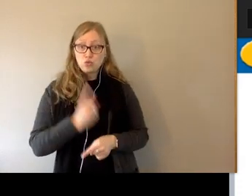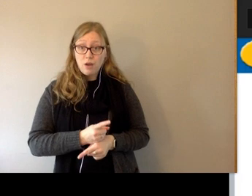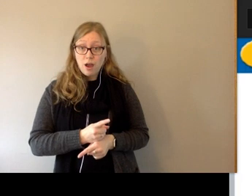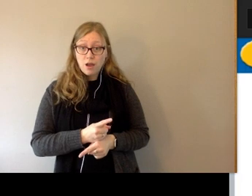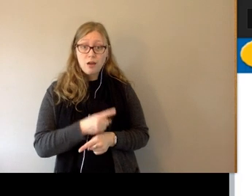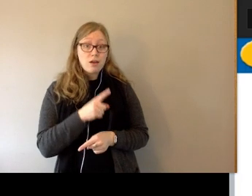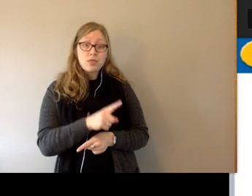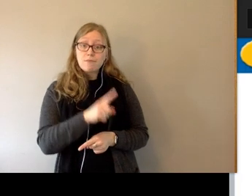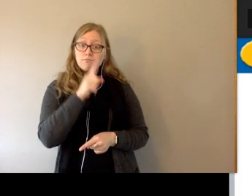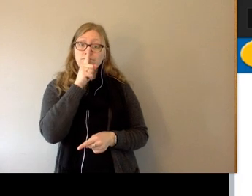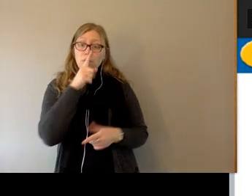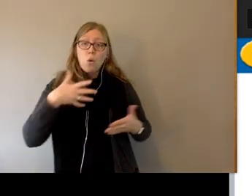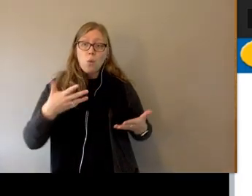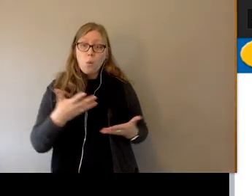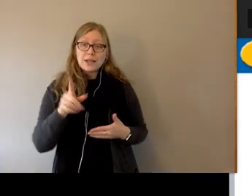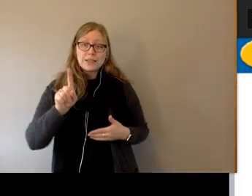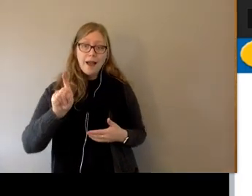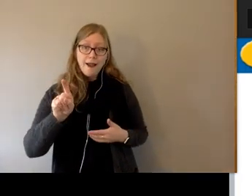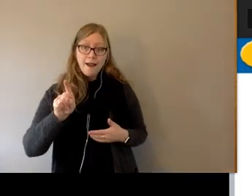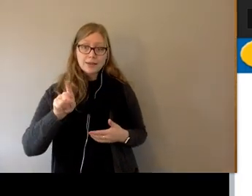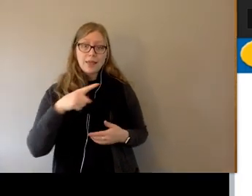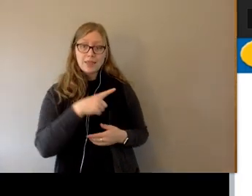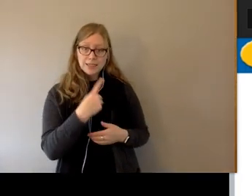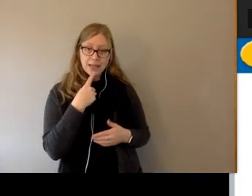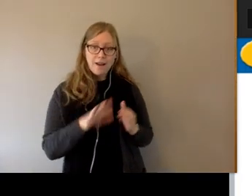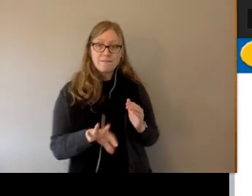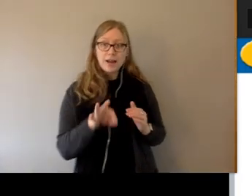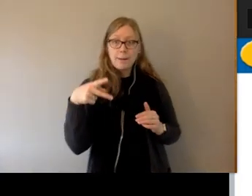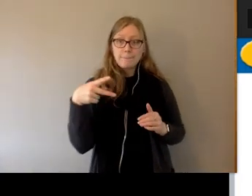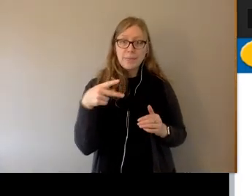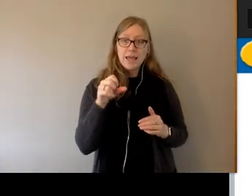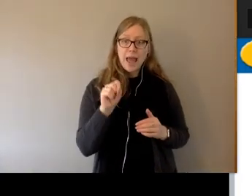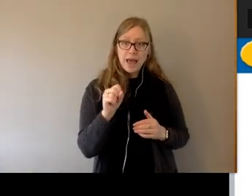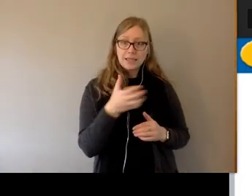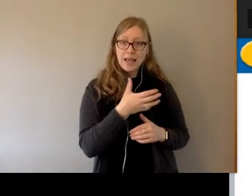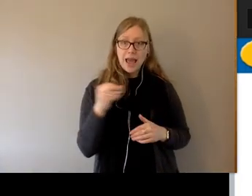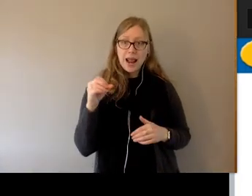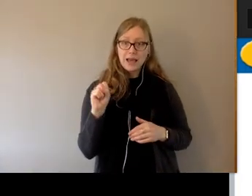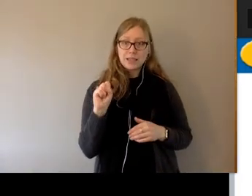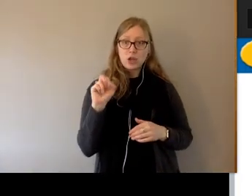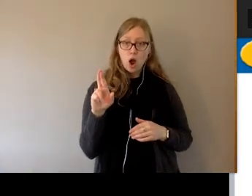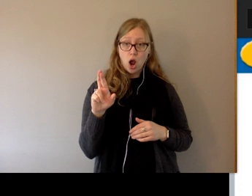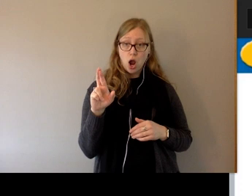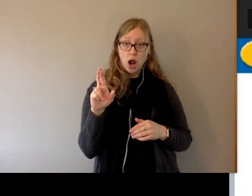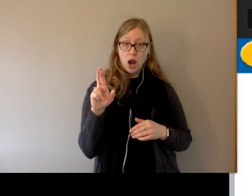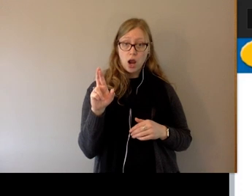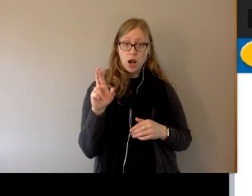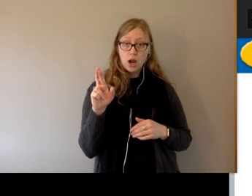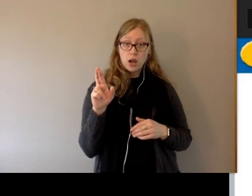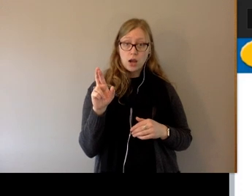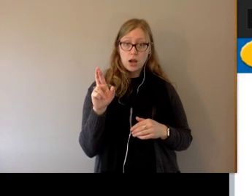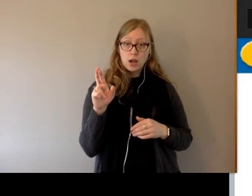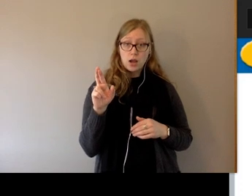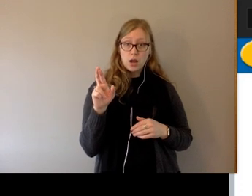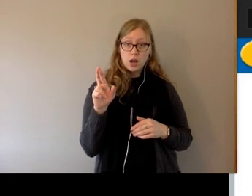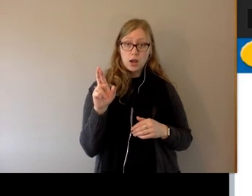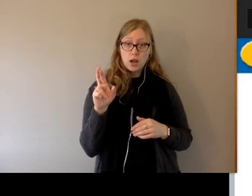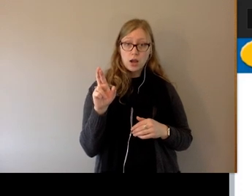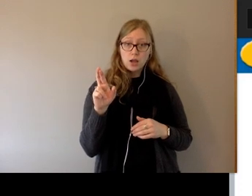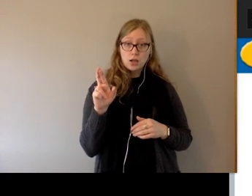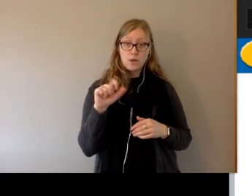said find PS and SR. So I have to take that 30 and then I'm going to plug it in here and find PS.